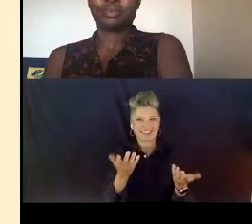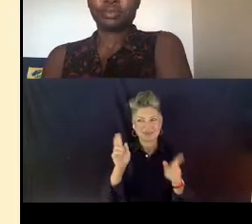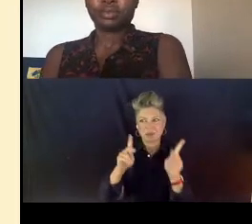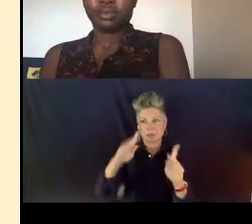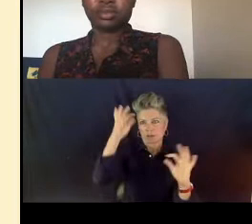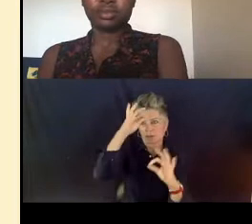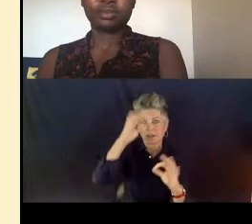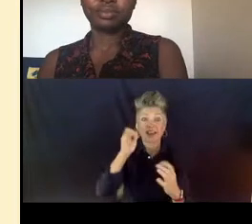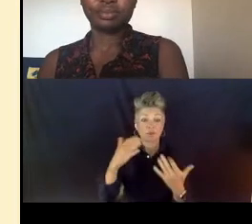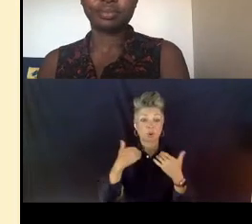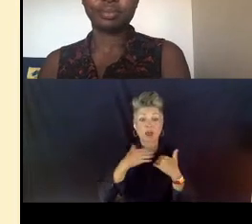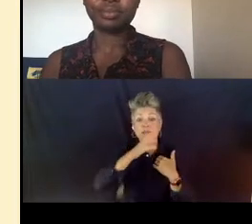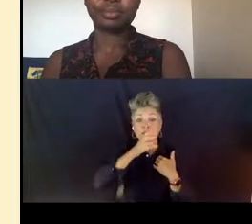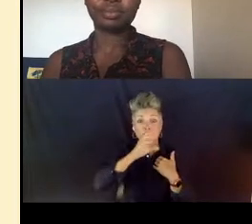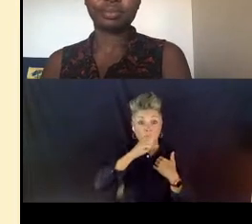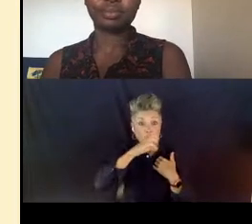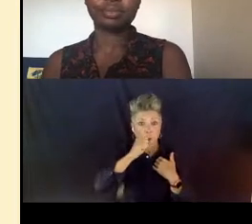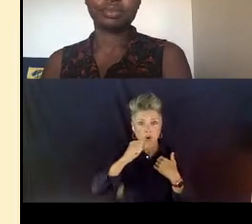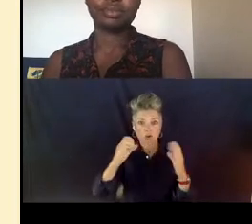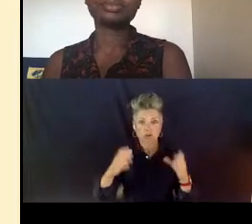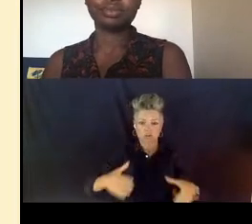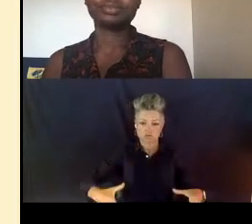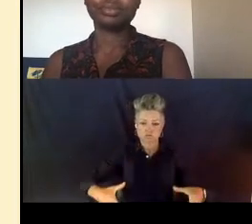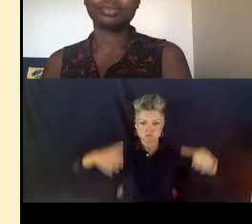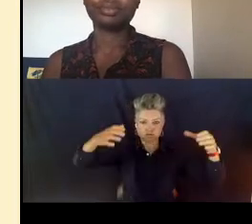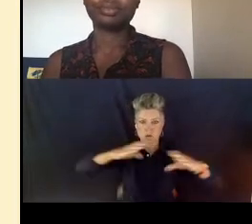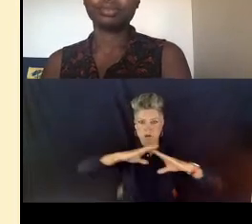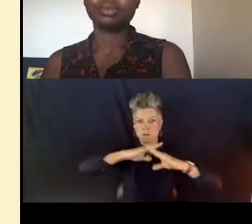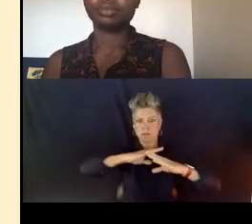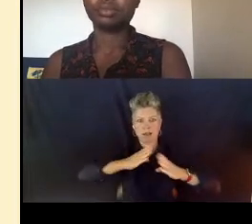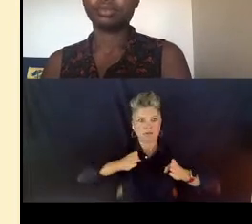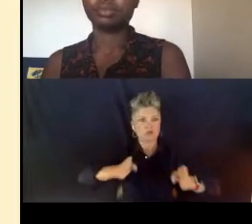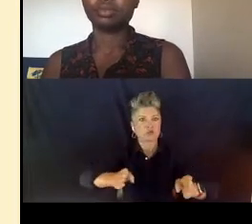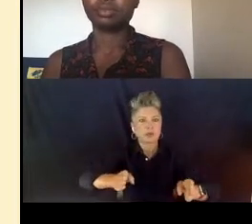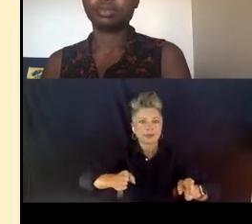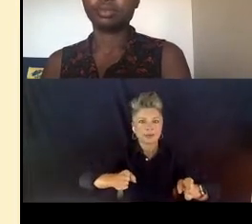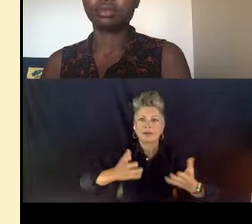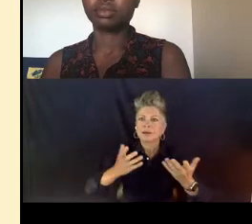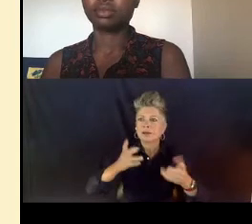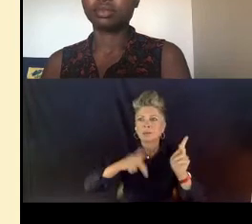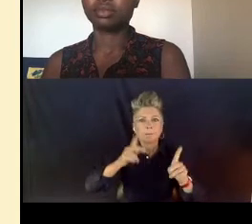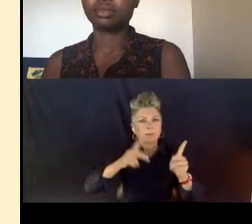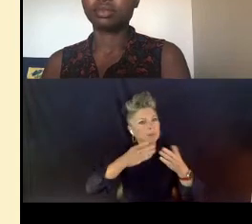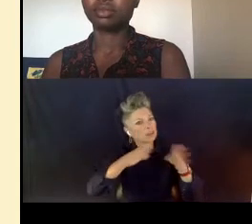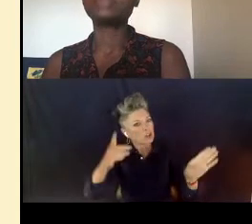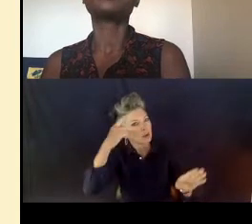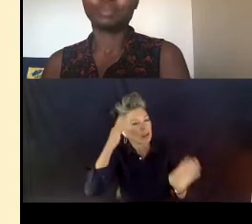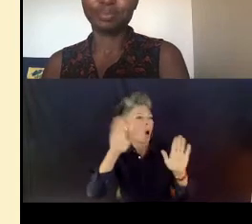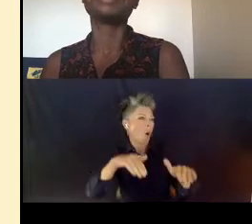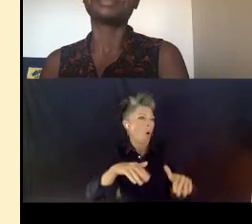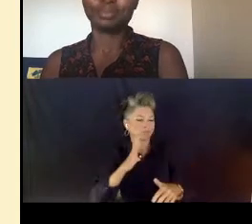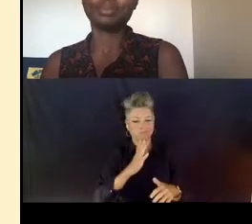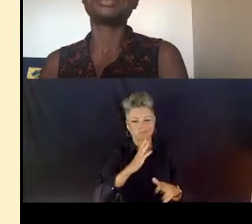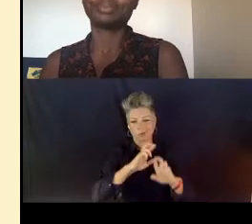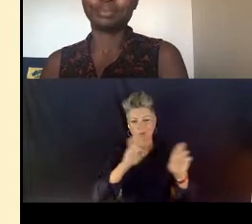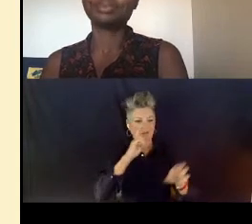orange barriers and things to block the street, they usually think that we're about to do construction. So,